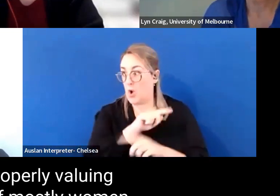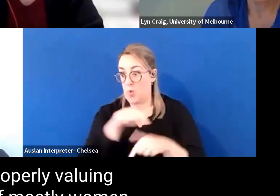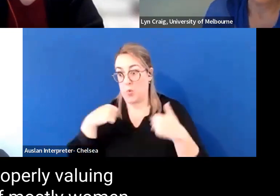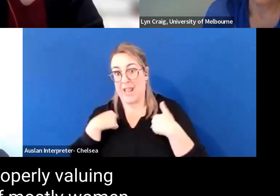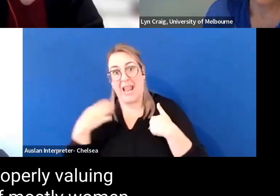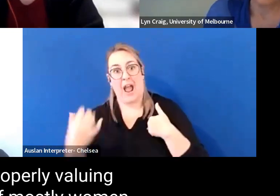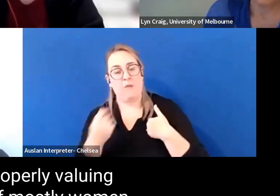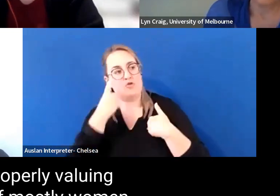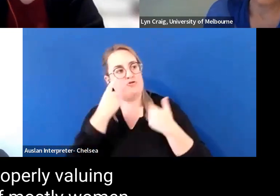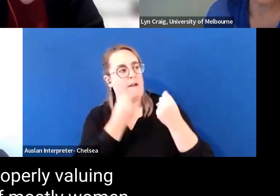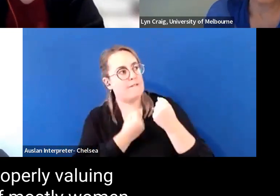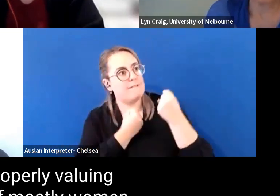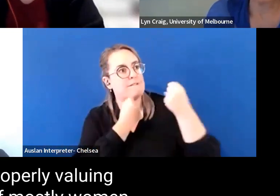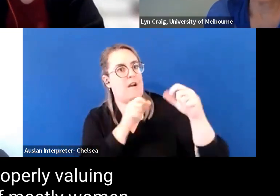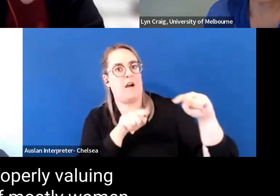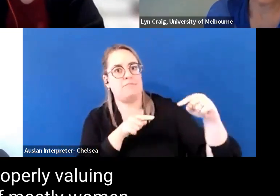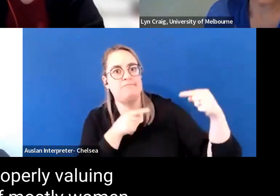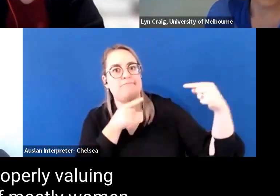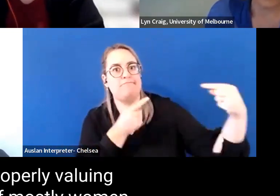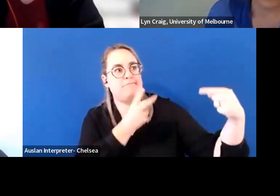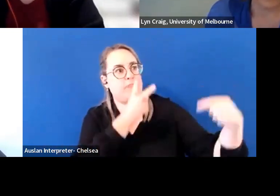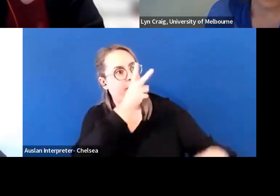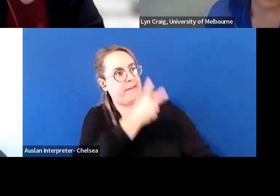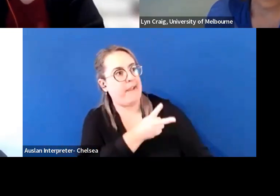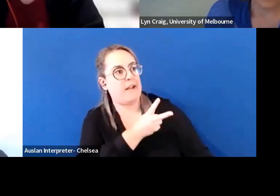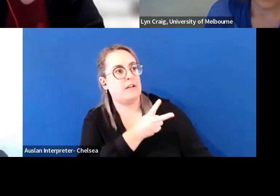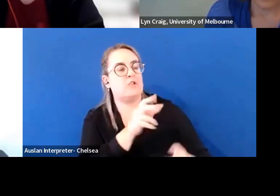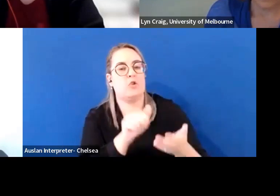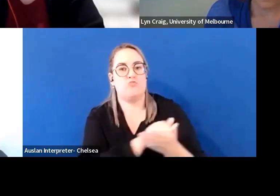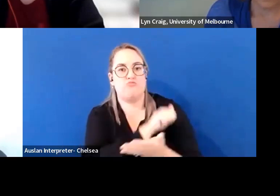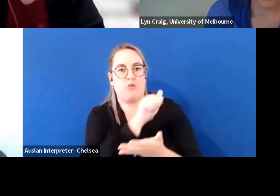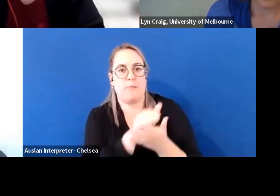about properly valuing the work of mostly women.